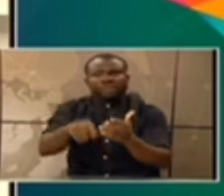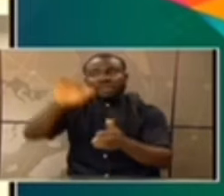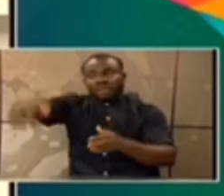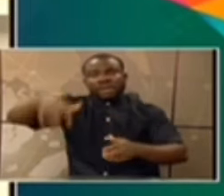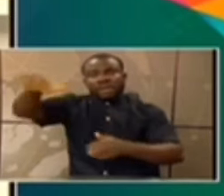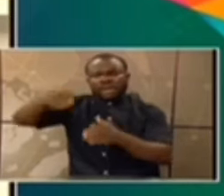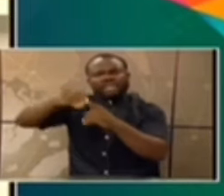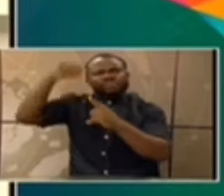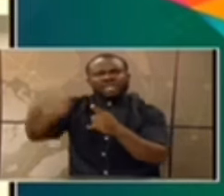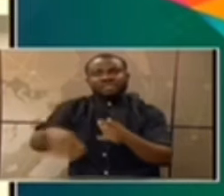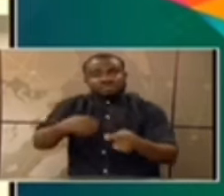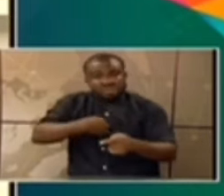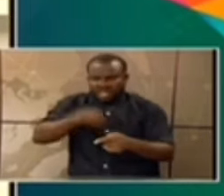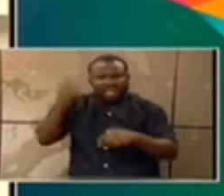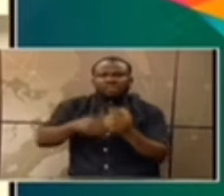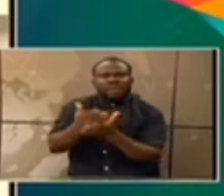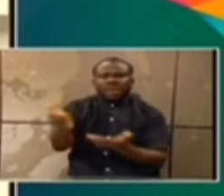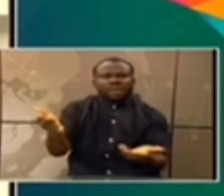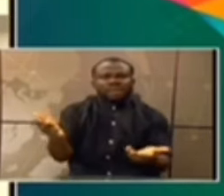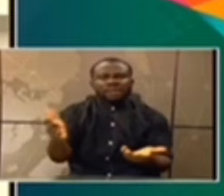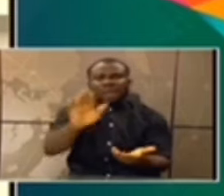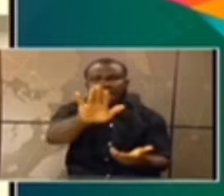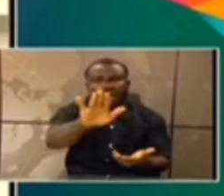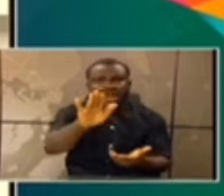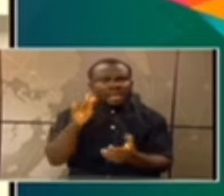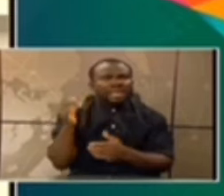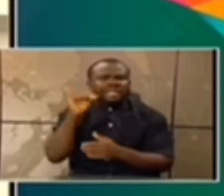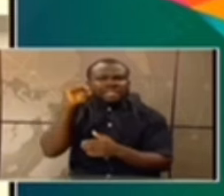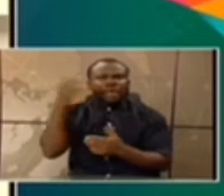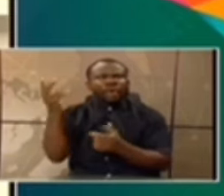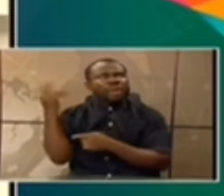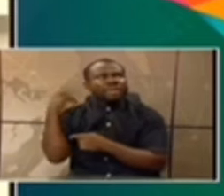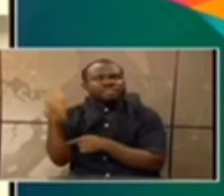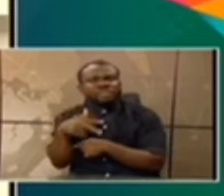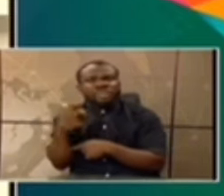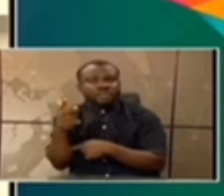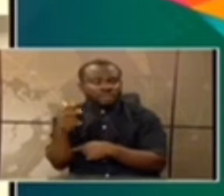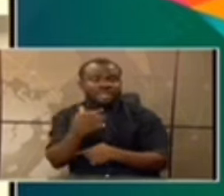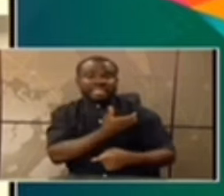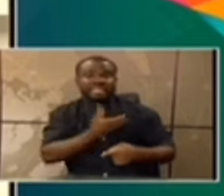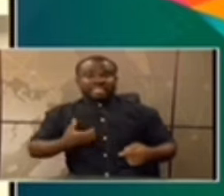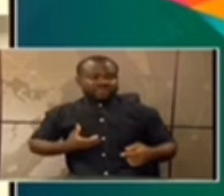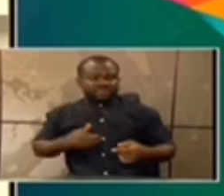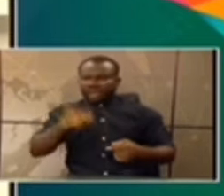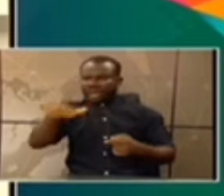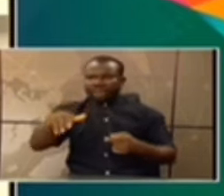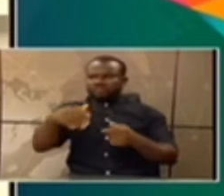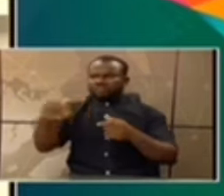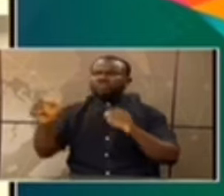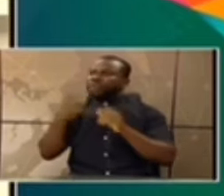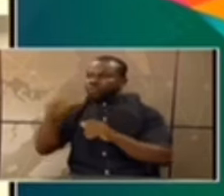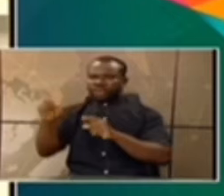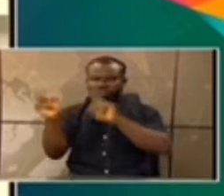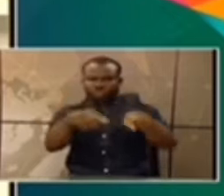ene nra ese nene nansa ensa ma hene se ha momra monkwache wo momra me no kwache wo megu ahemfie ho